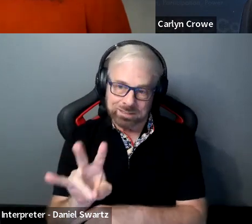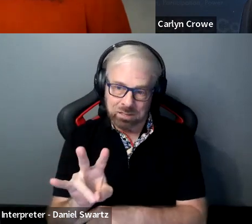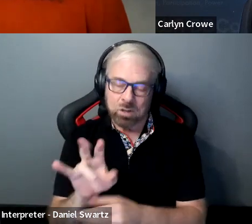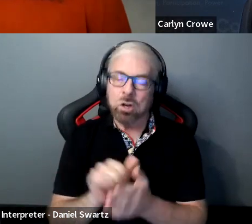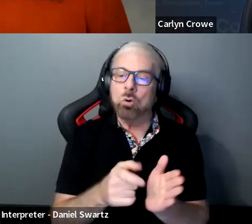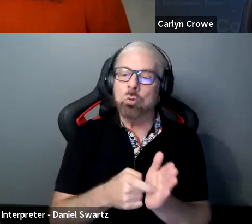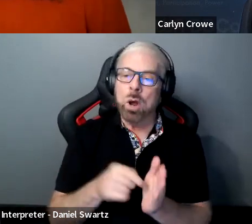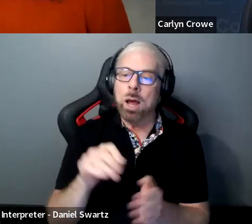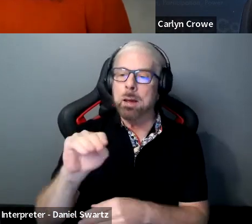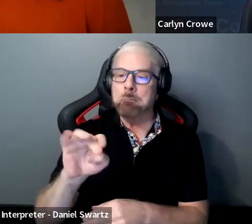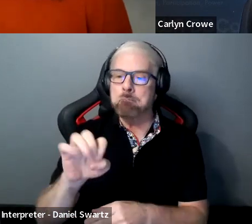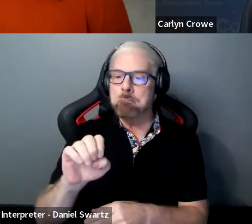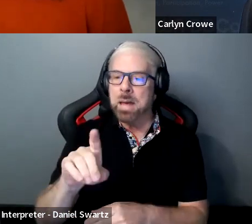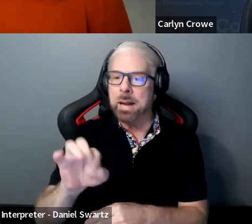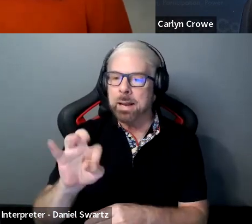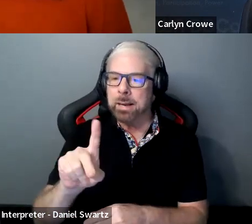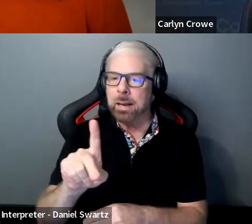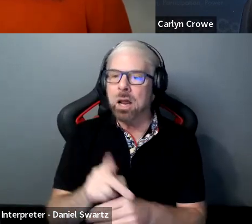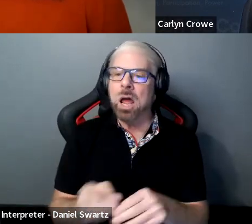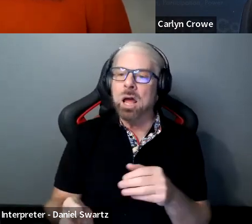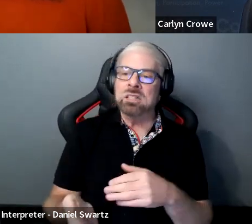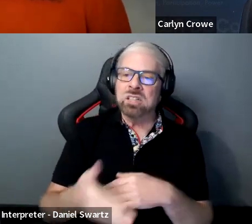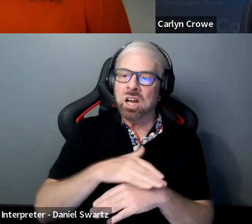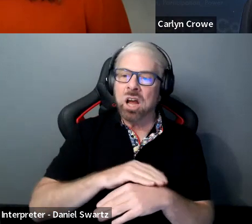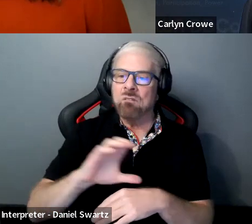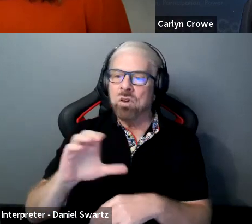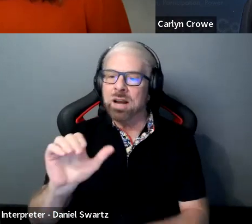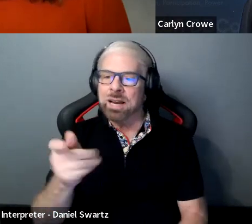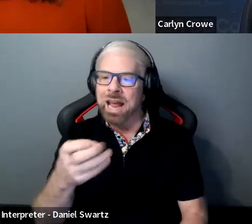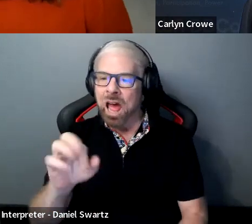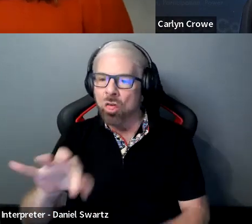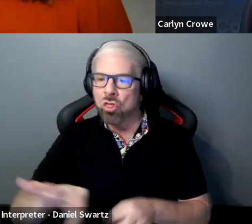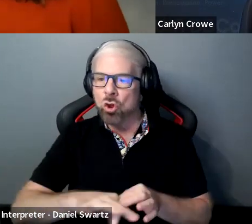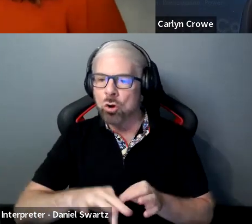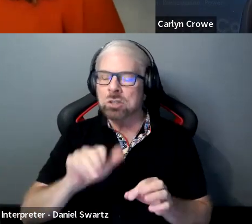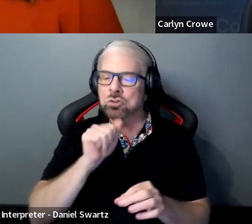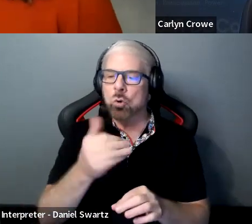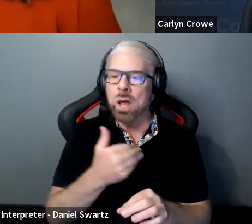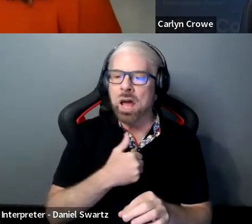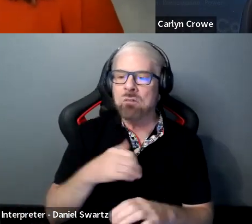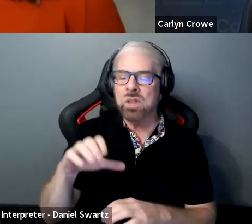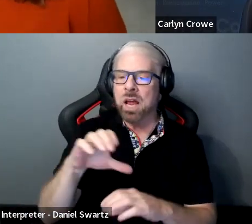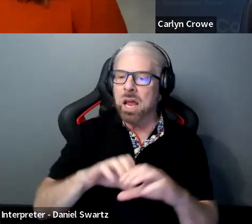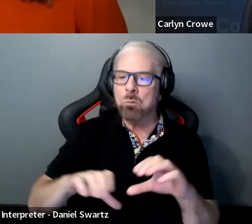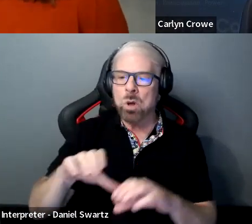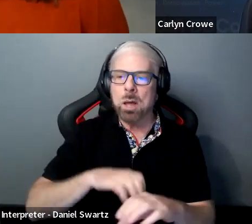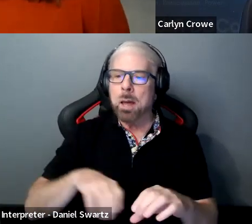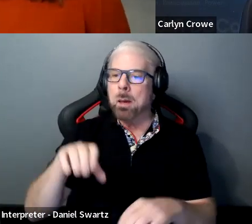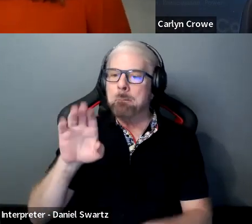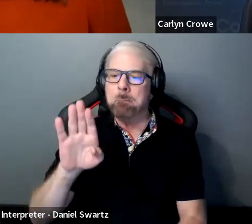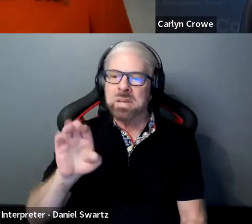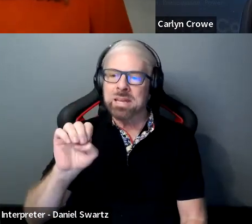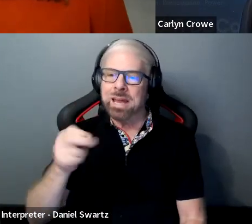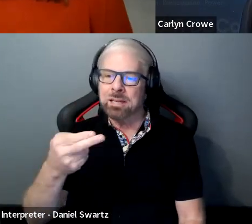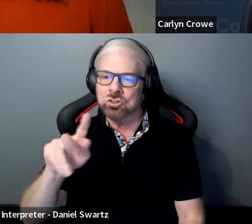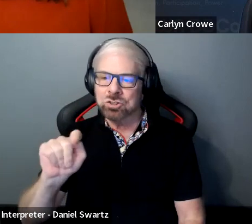requires Medicaid to cover catheters that do not have this chemical DEHP. Don't ask me what it stands for. I wouldn't be able